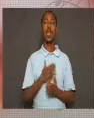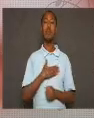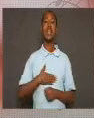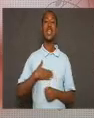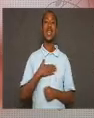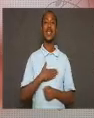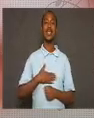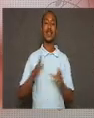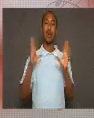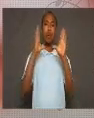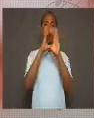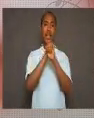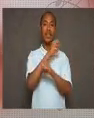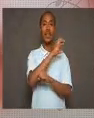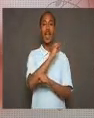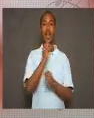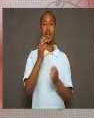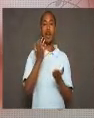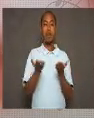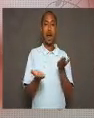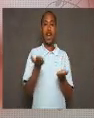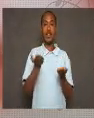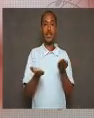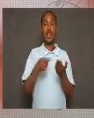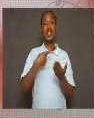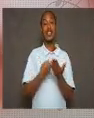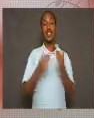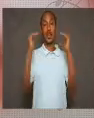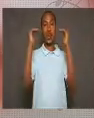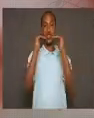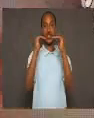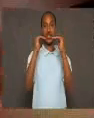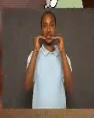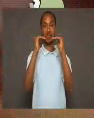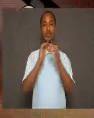Please complete and balance these equations.